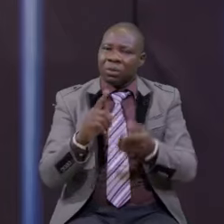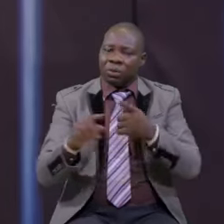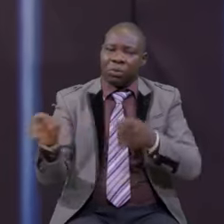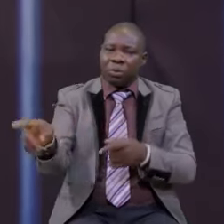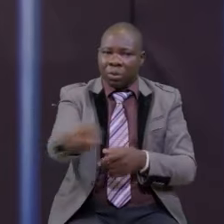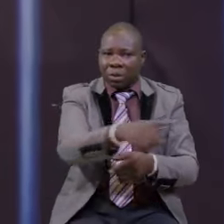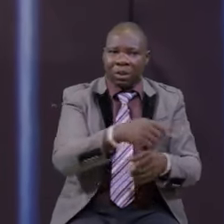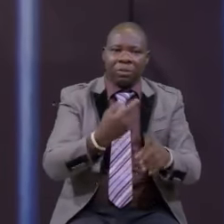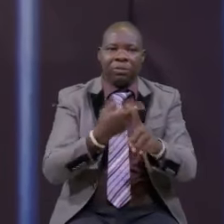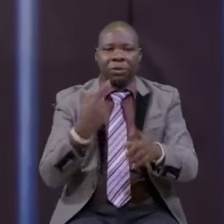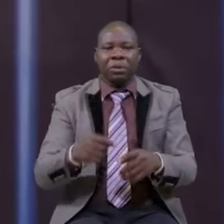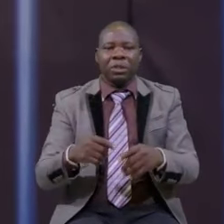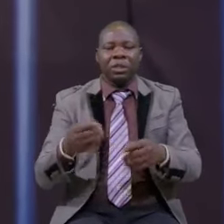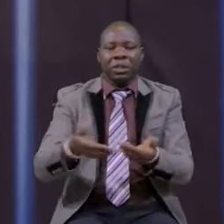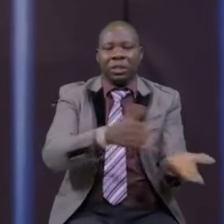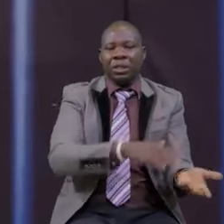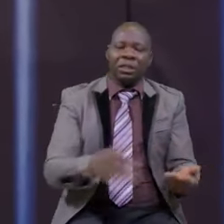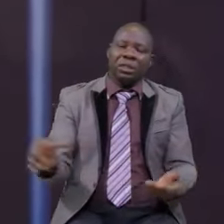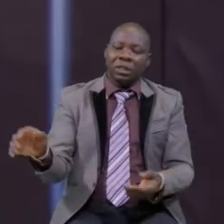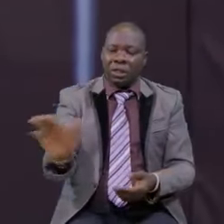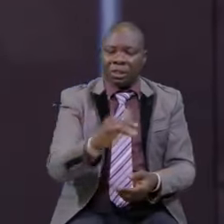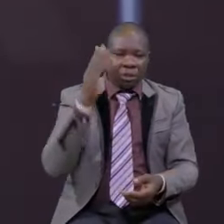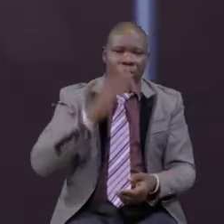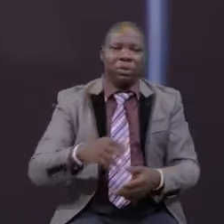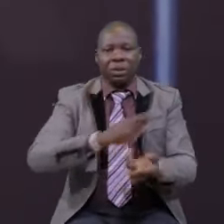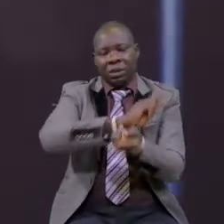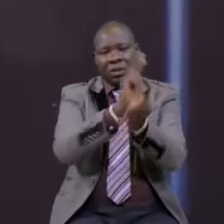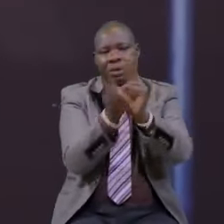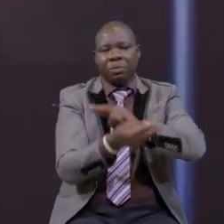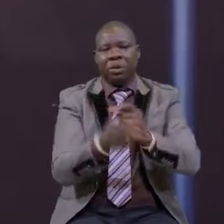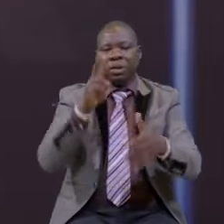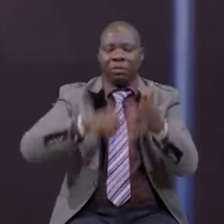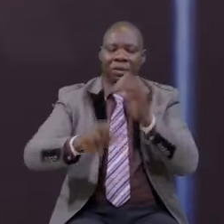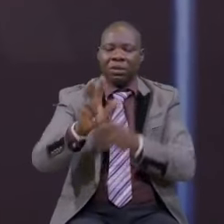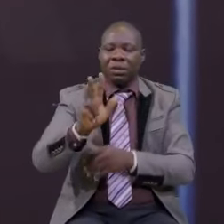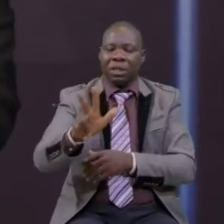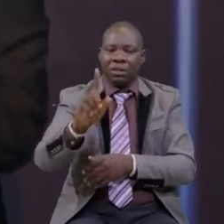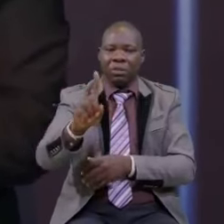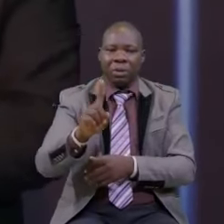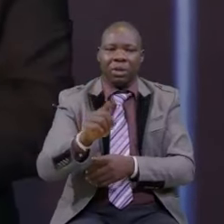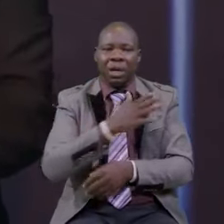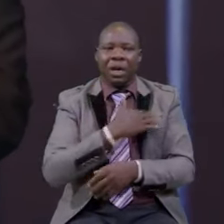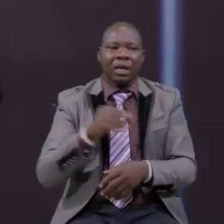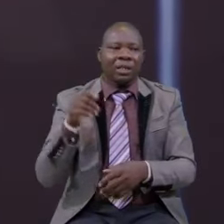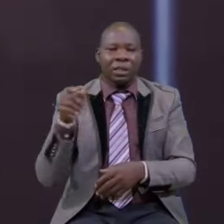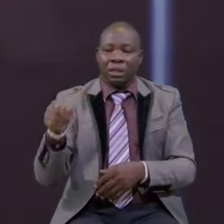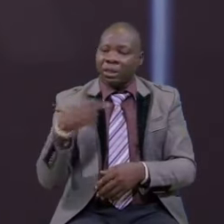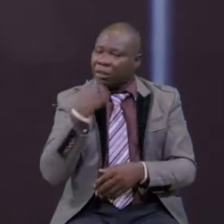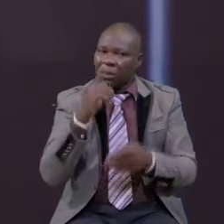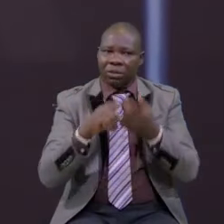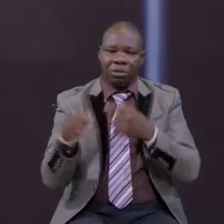dead, they will repent. Verse 31, in verse 31, and he said unto